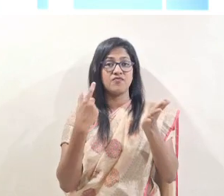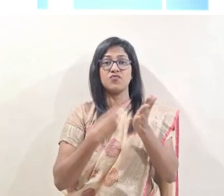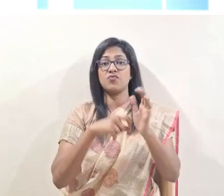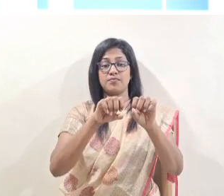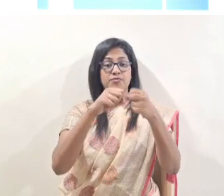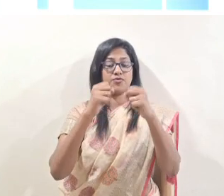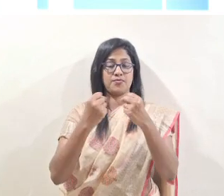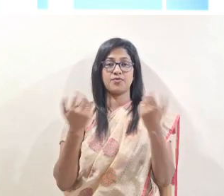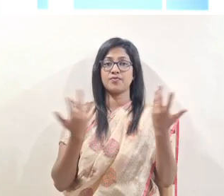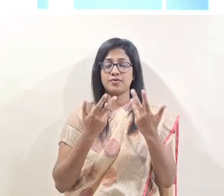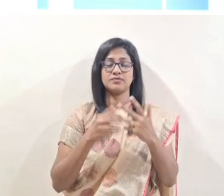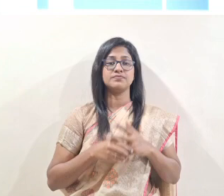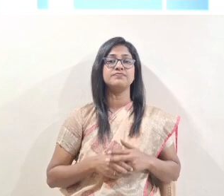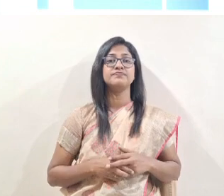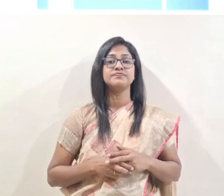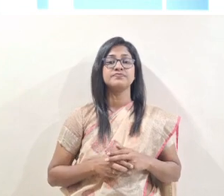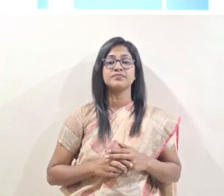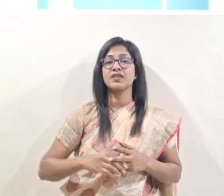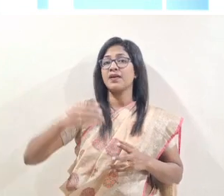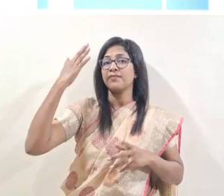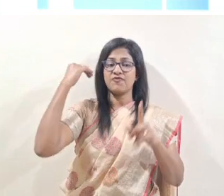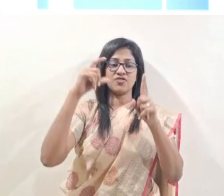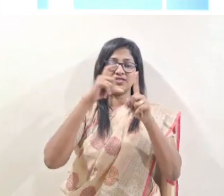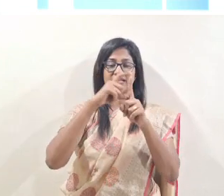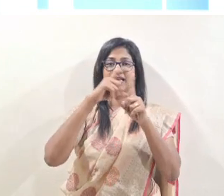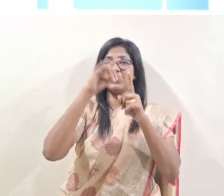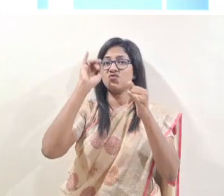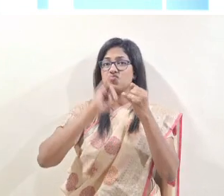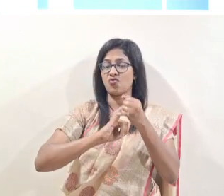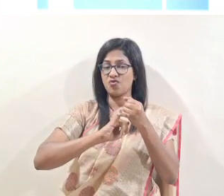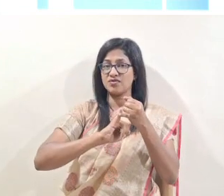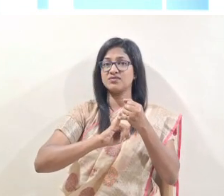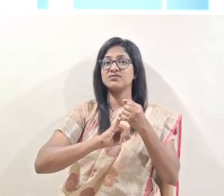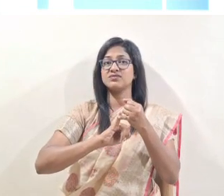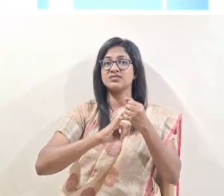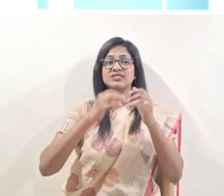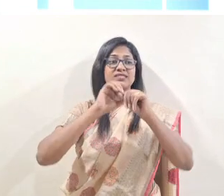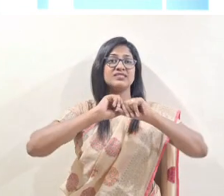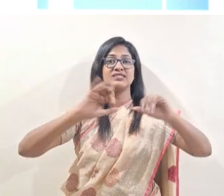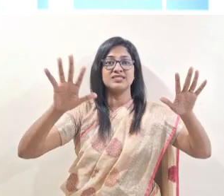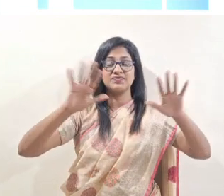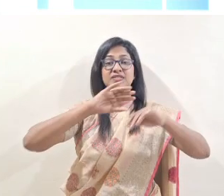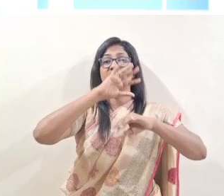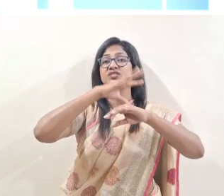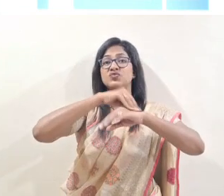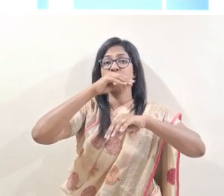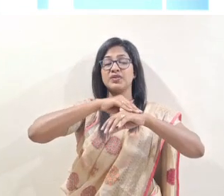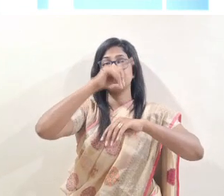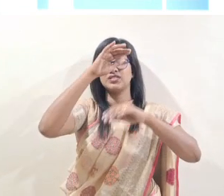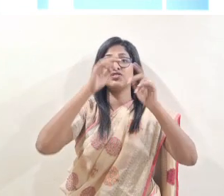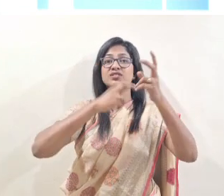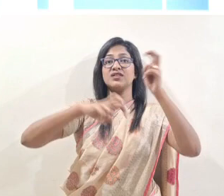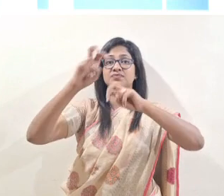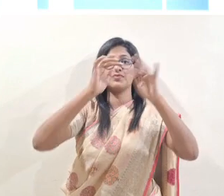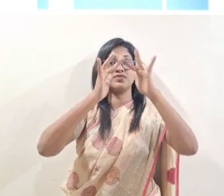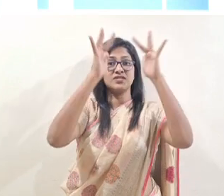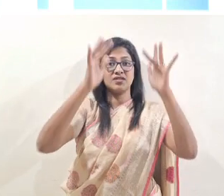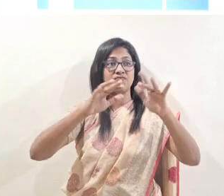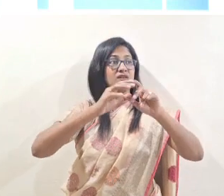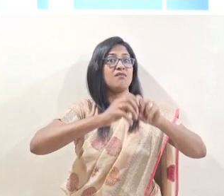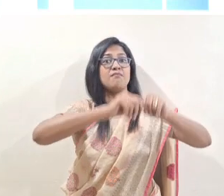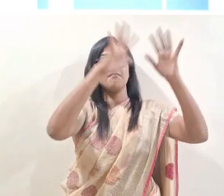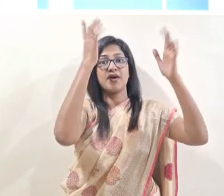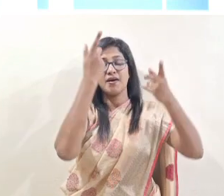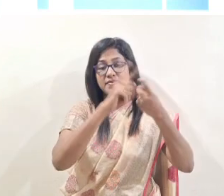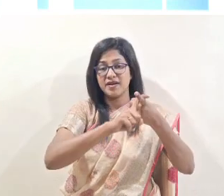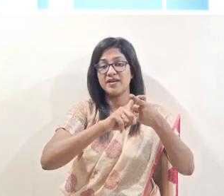a DDoS, distributed denial of service attack on Swedish transportation network. Their customer